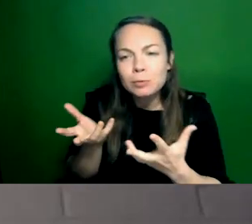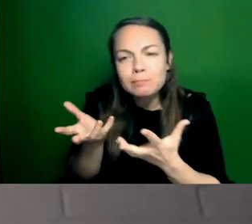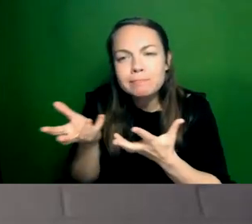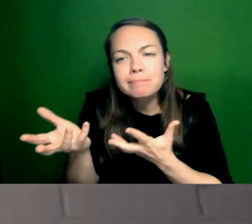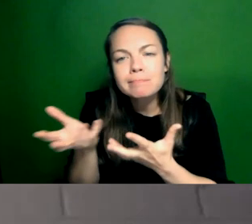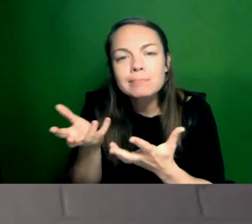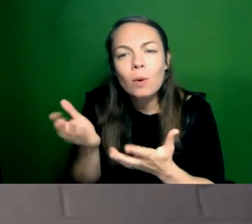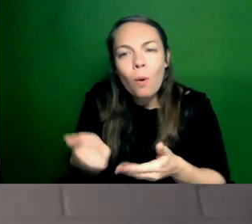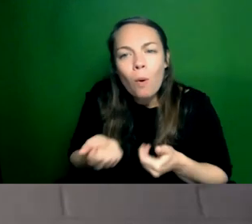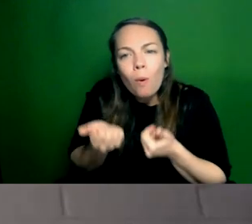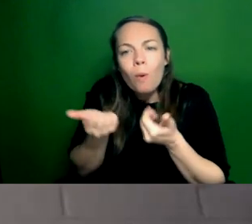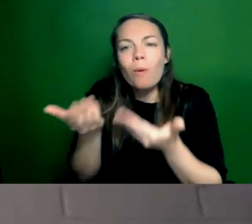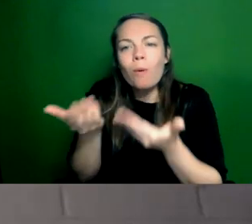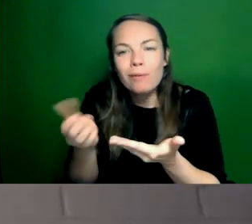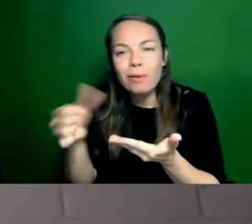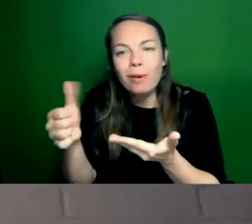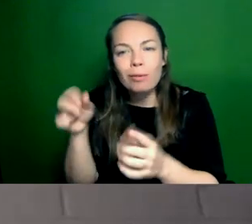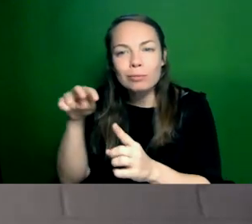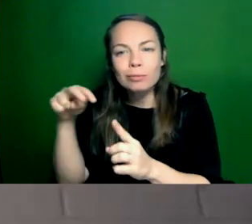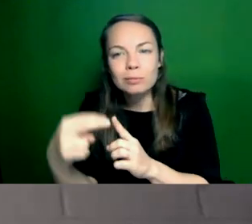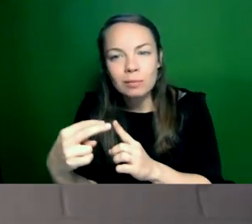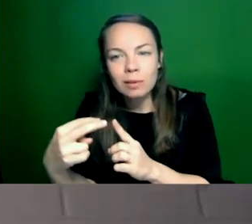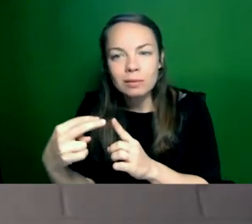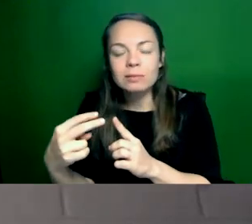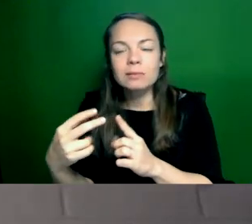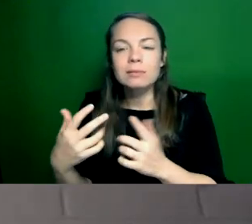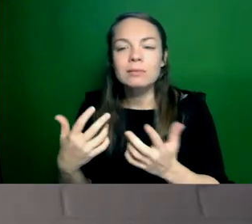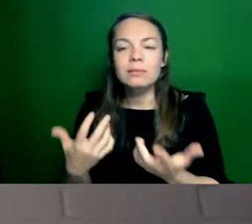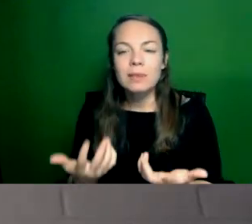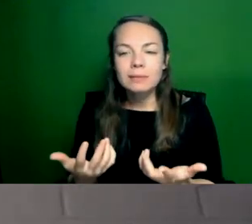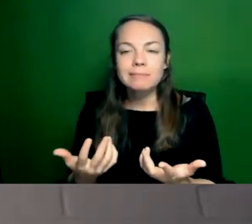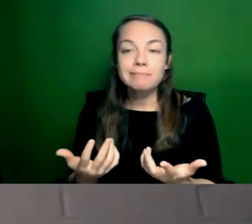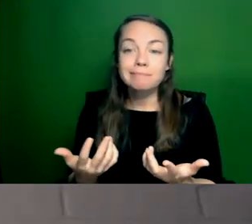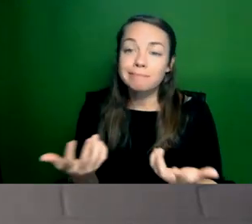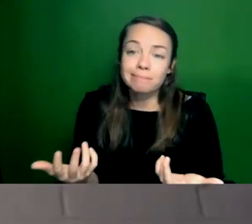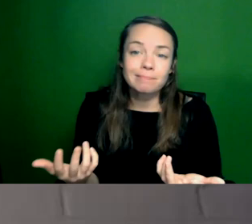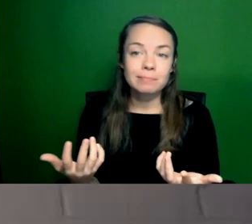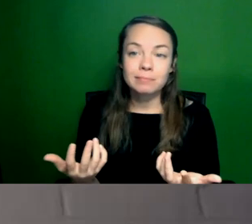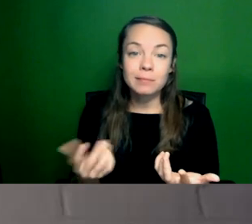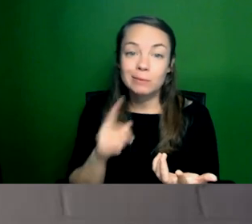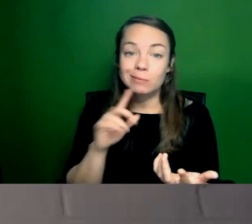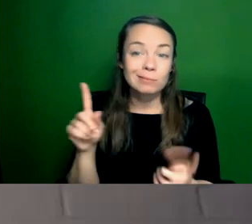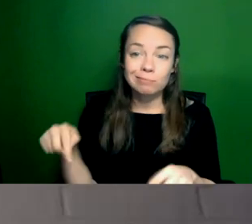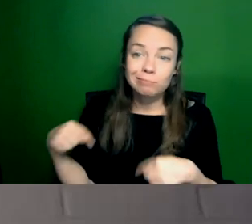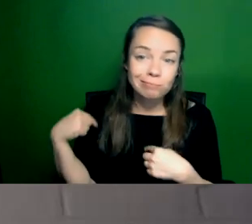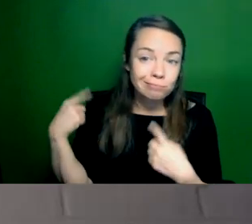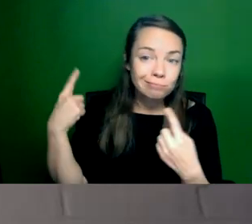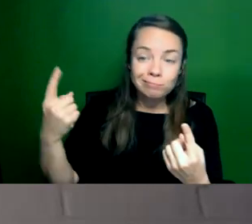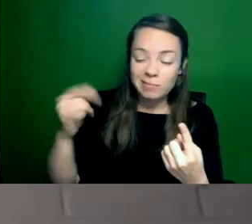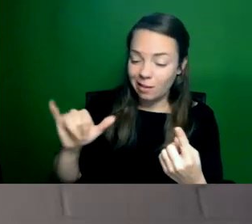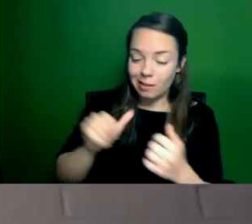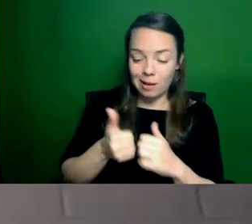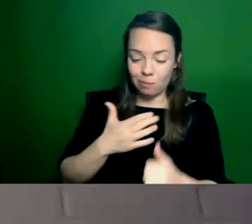offer a different perspective on things or what have you. And, you know, that's kind of the way I've always been my life. Now,